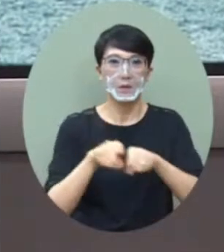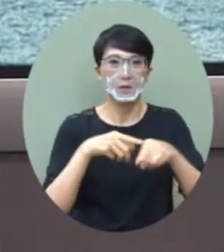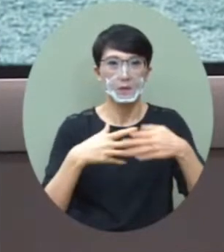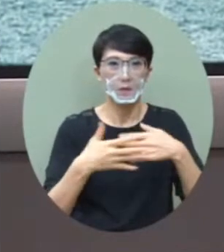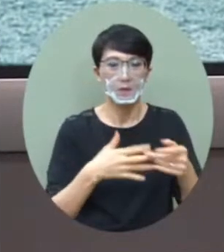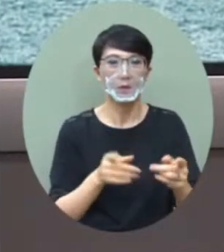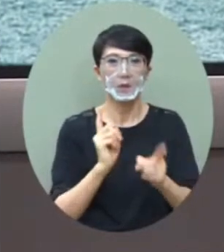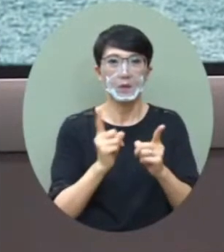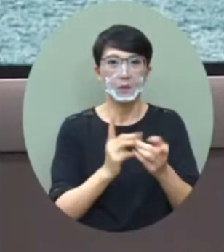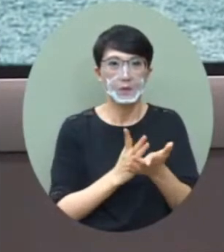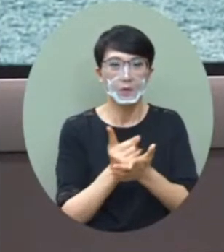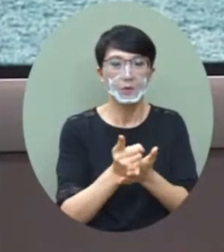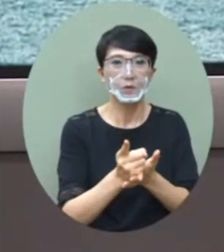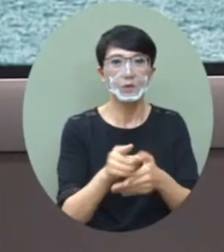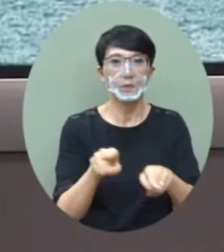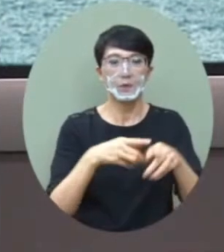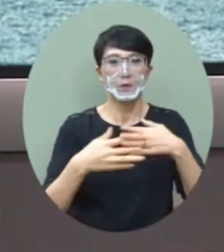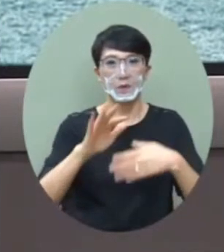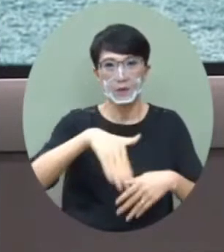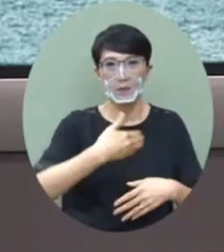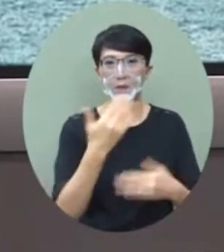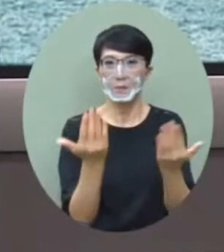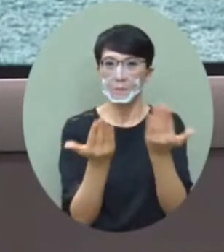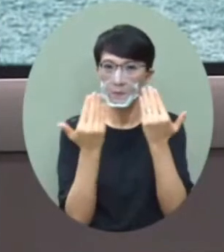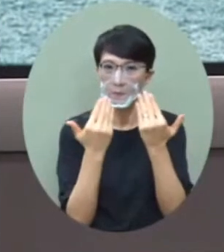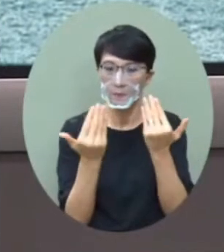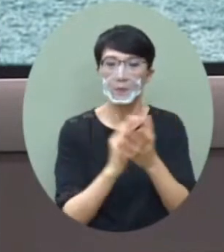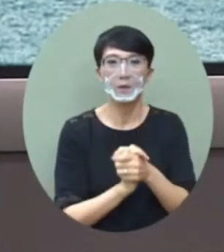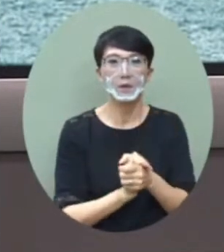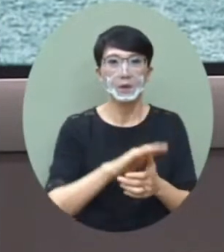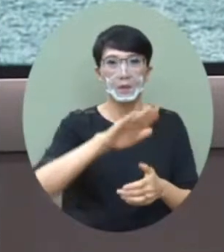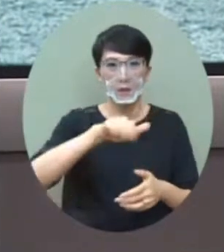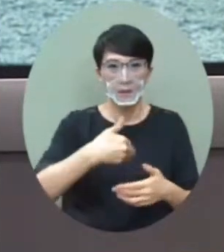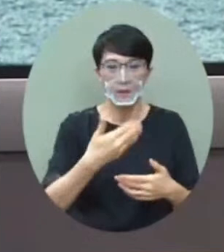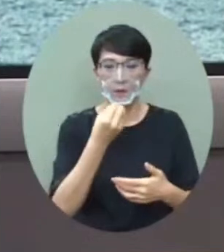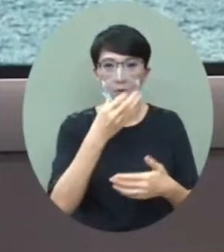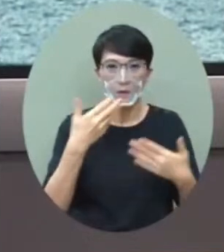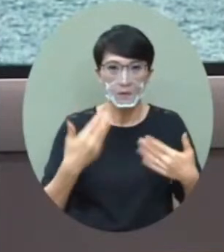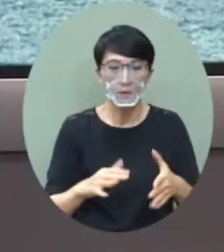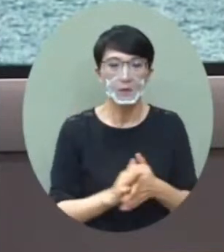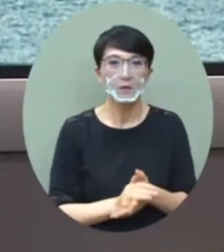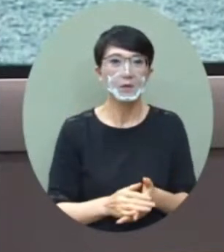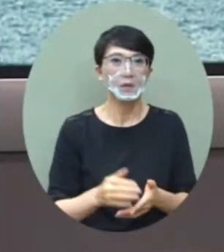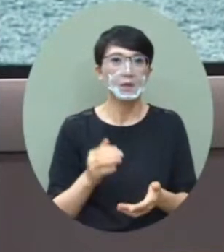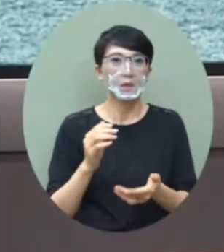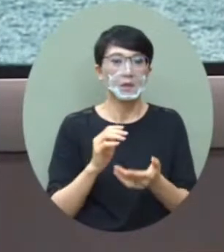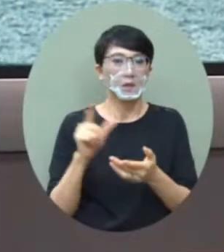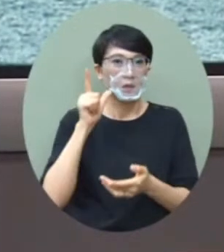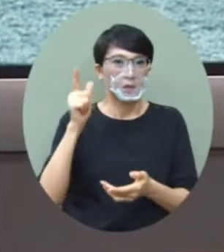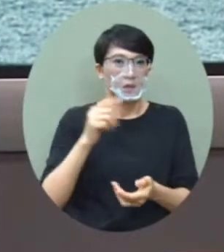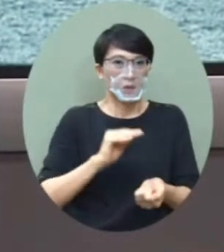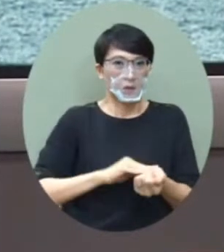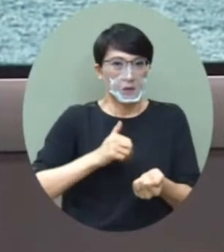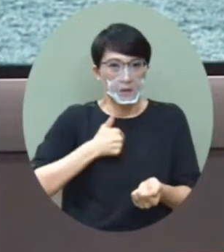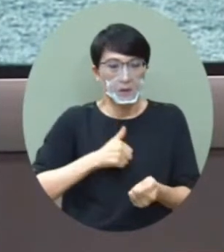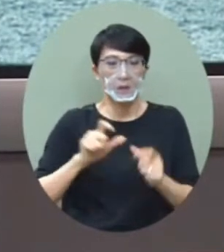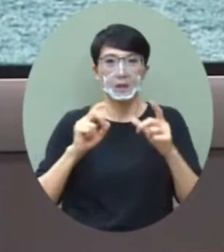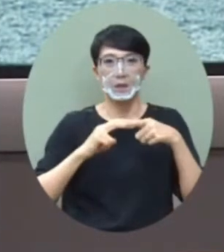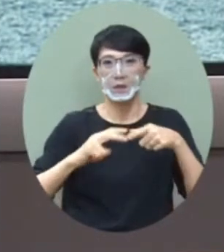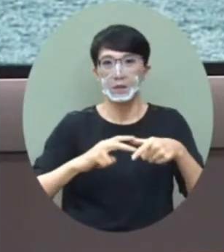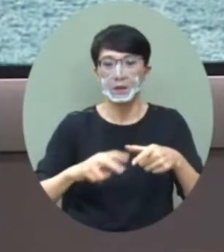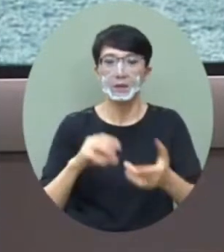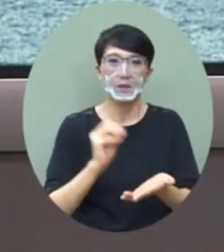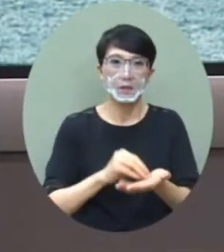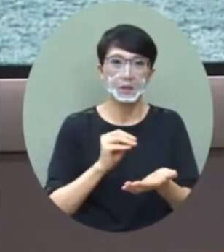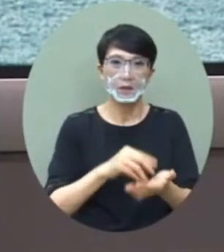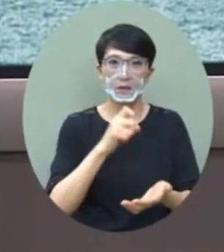organizations for helping Hong Kong mainland. There are mainland medical teams and experts in Hong Kong to help us.